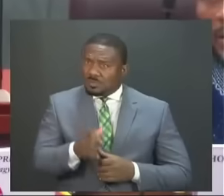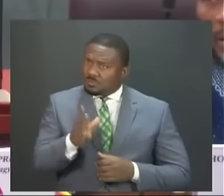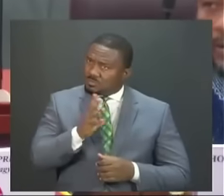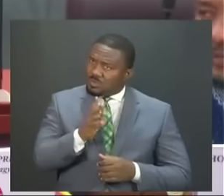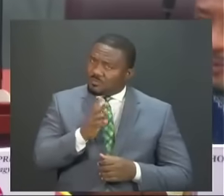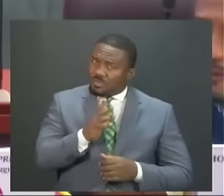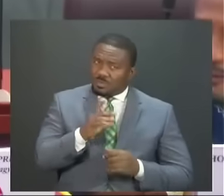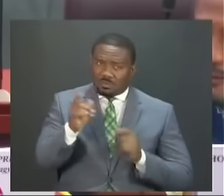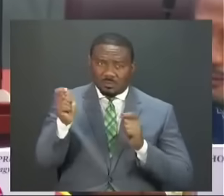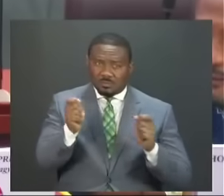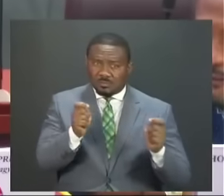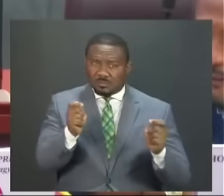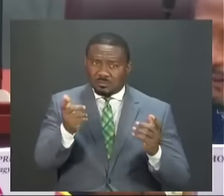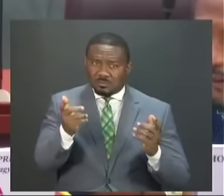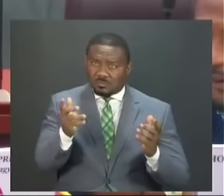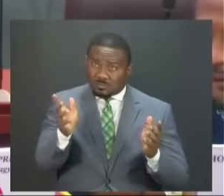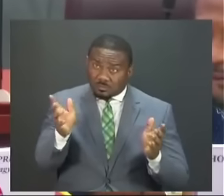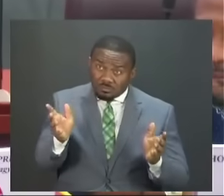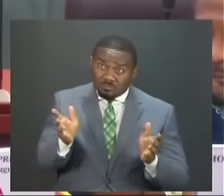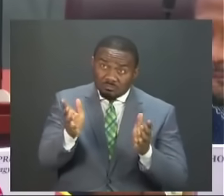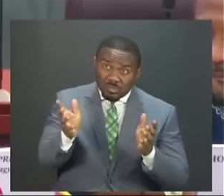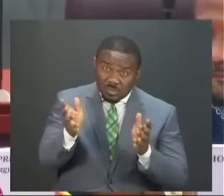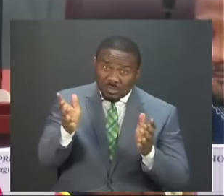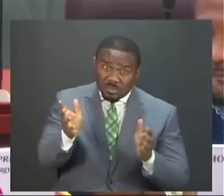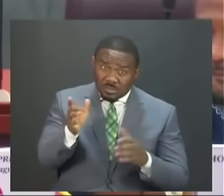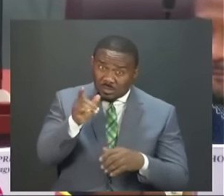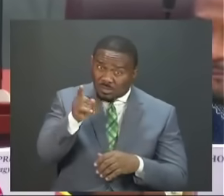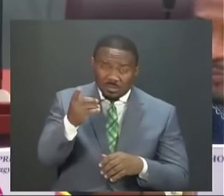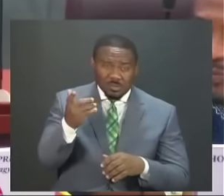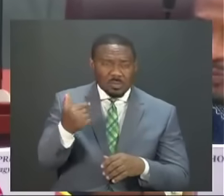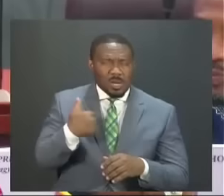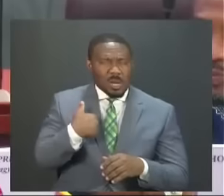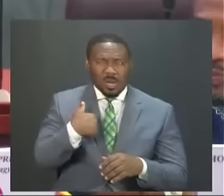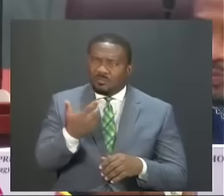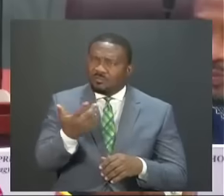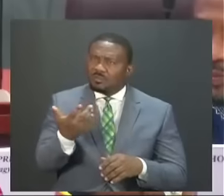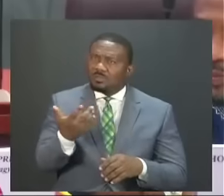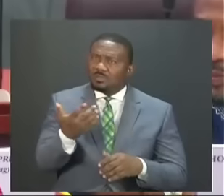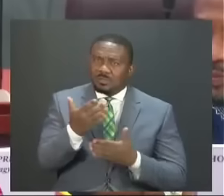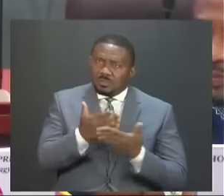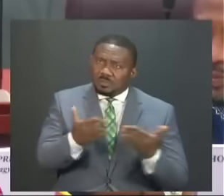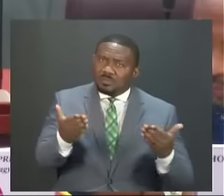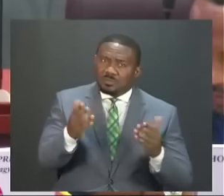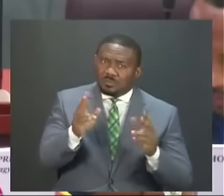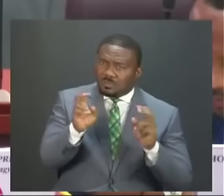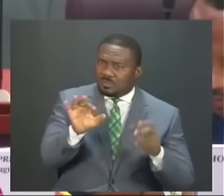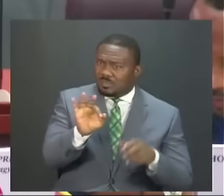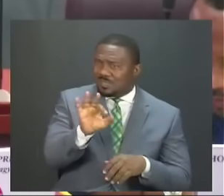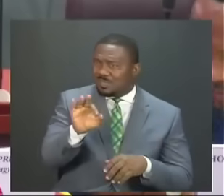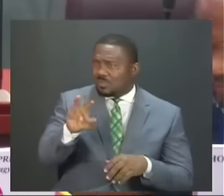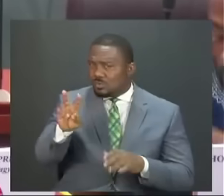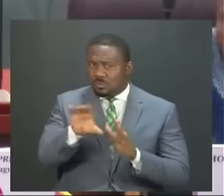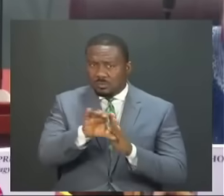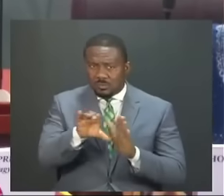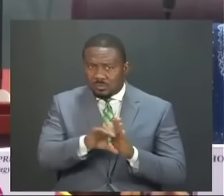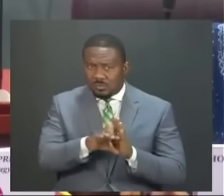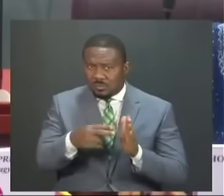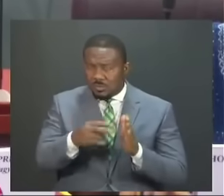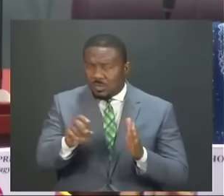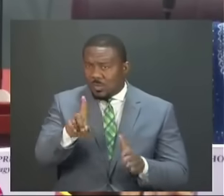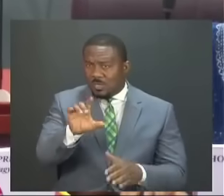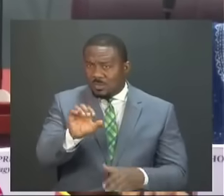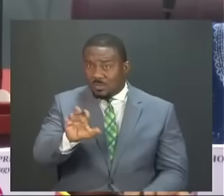well. And I invite you that I have raised issue and the 1992 Constitution and Article